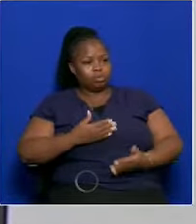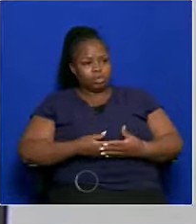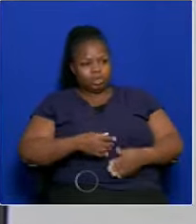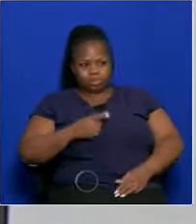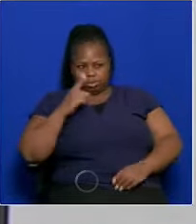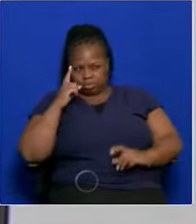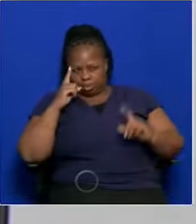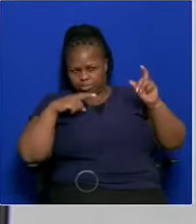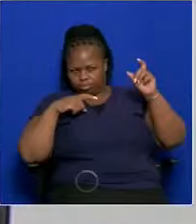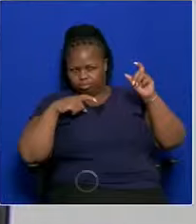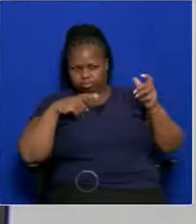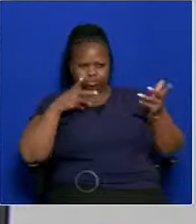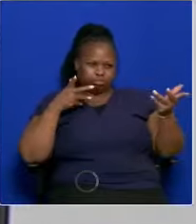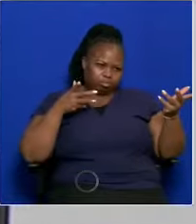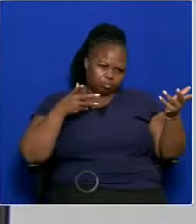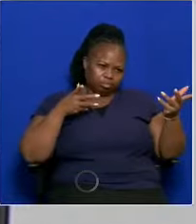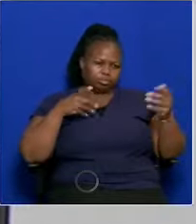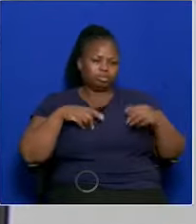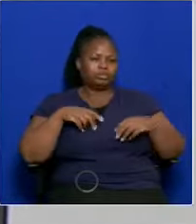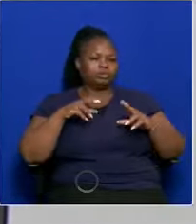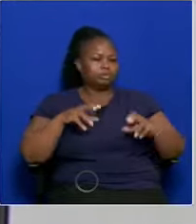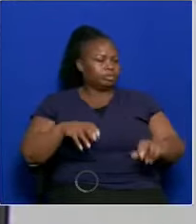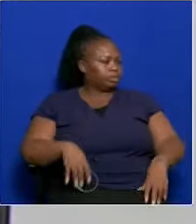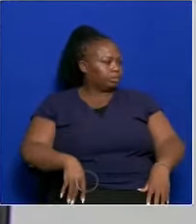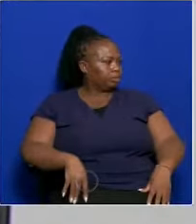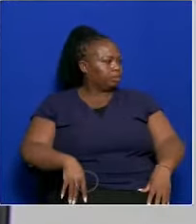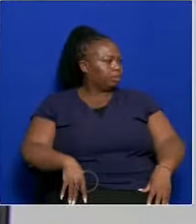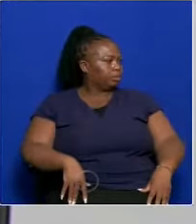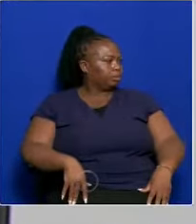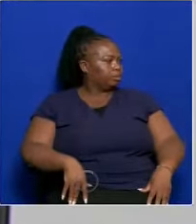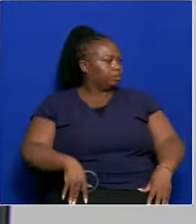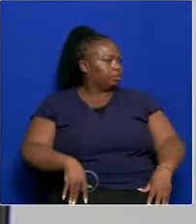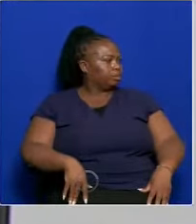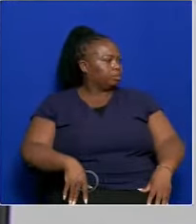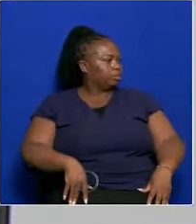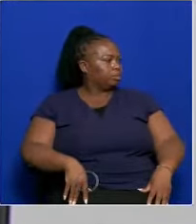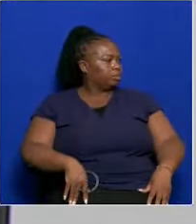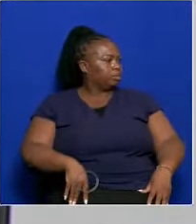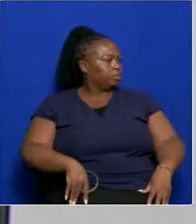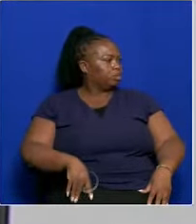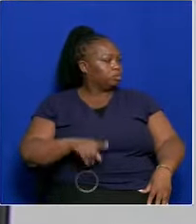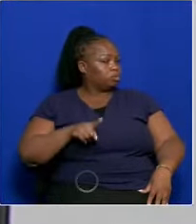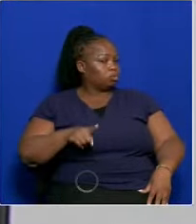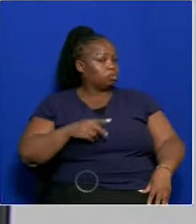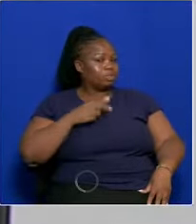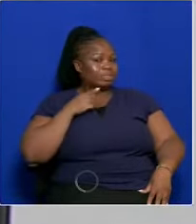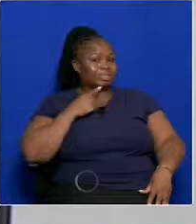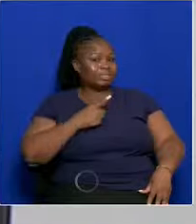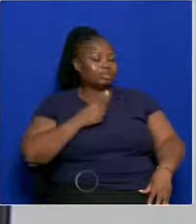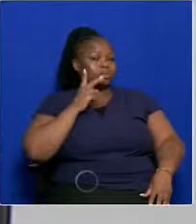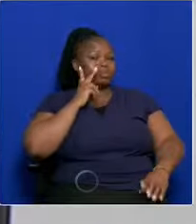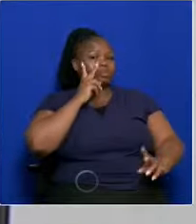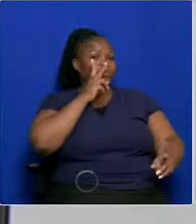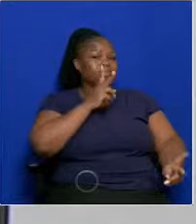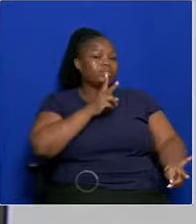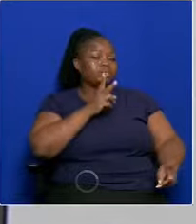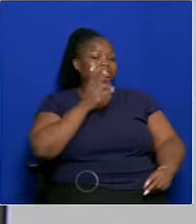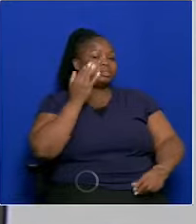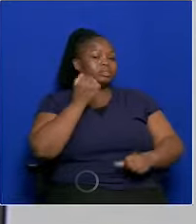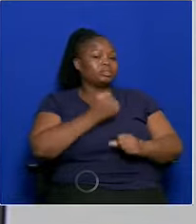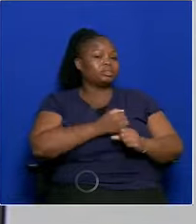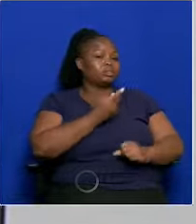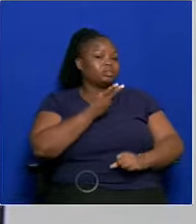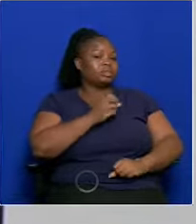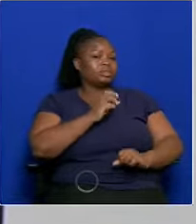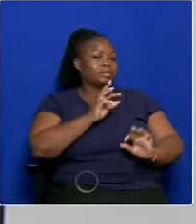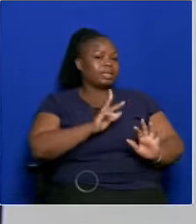one. General, you said when you went to see Mr. Matlala in 2019, you